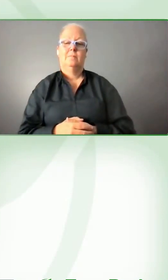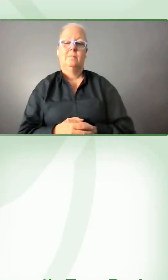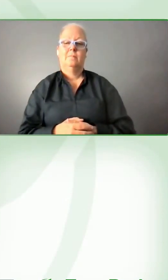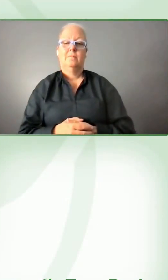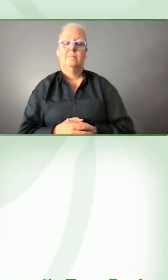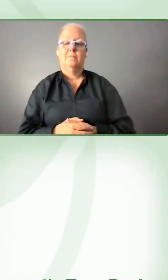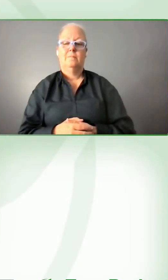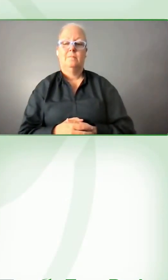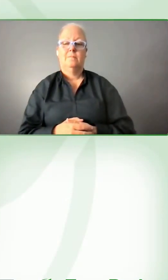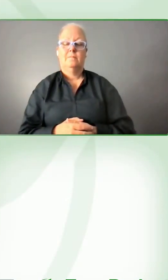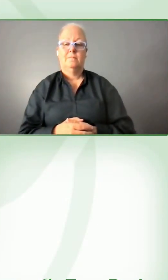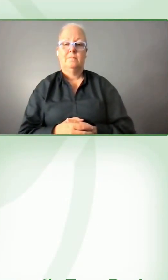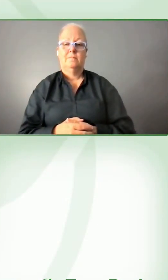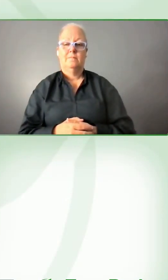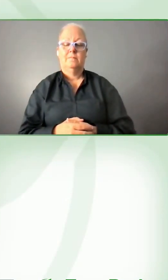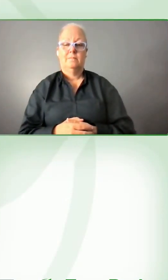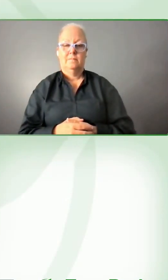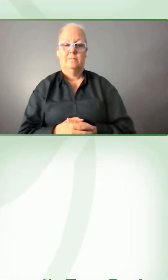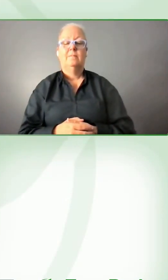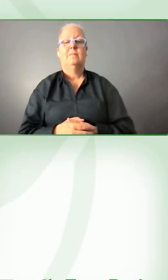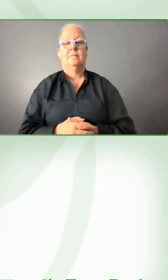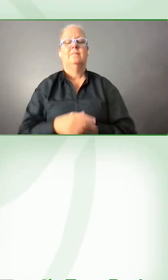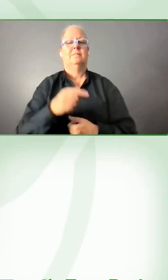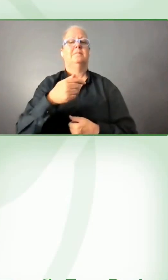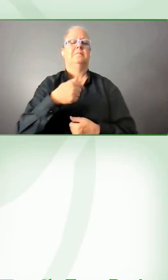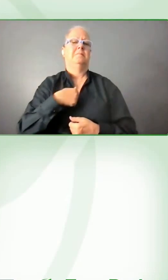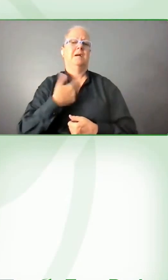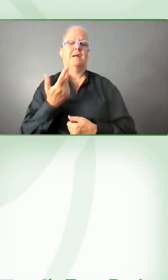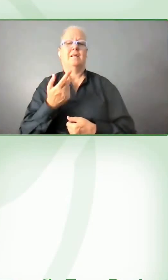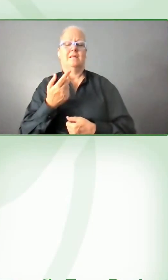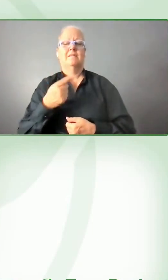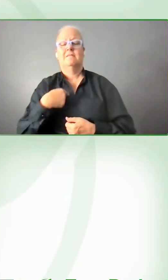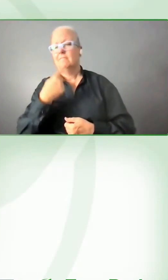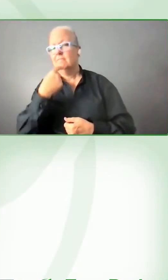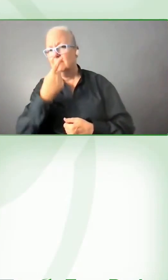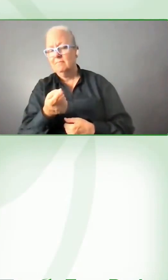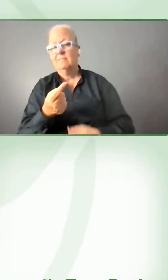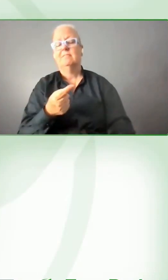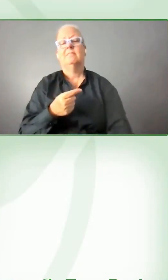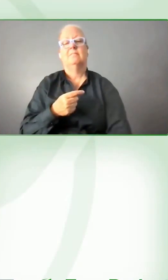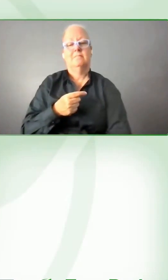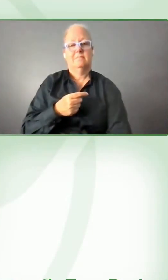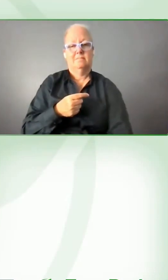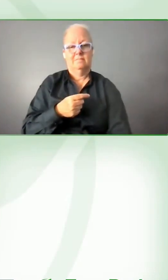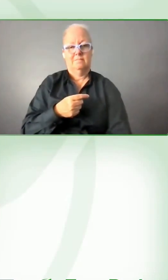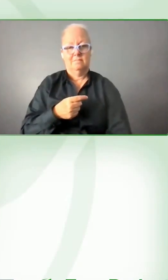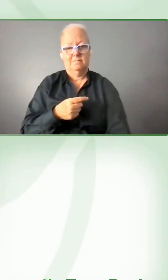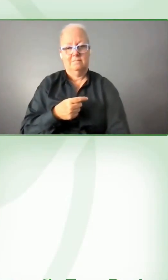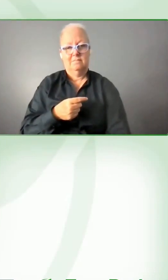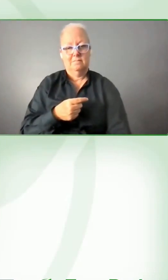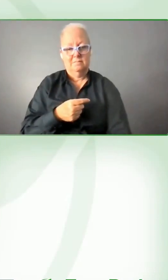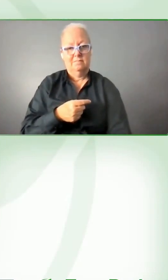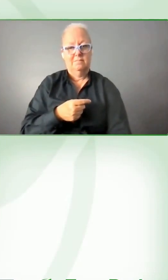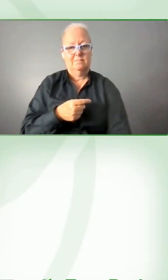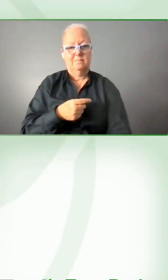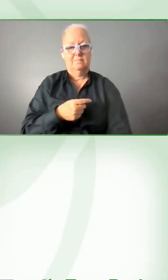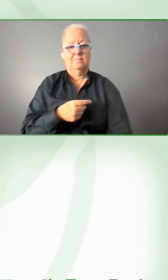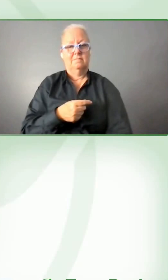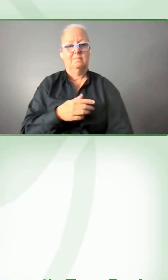I believe I'm just voicing for Nadine. So she's mentioned that they started their sex bath project because there was a huge